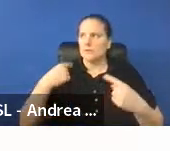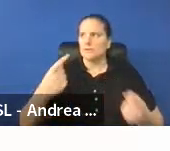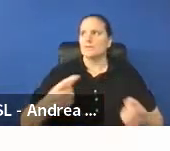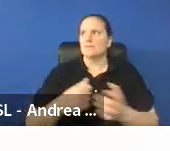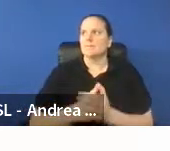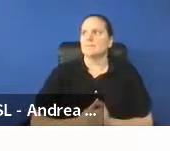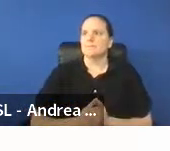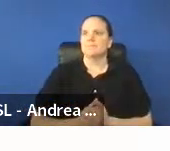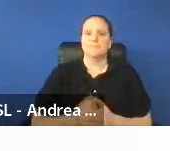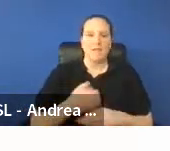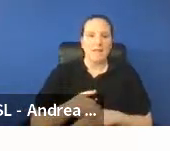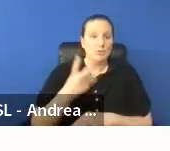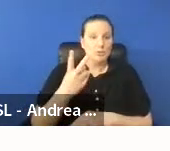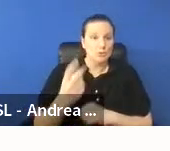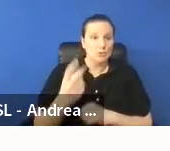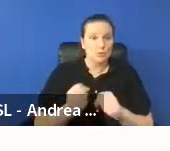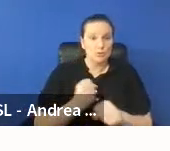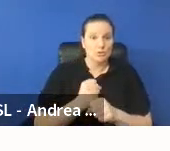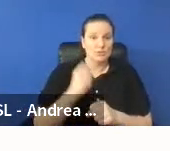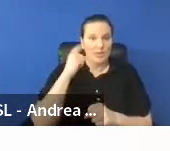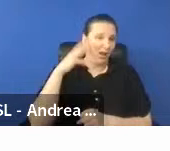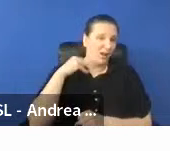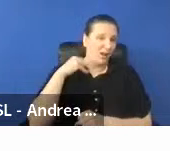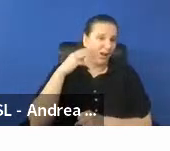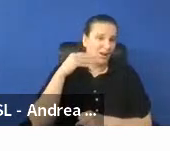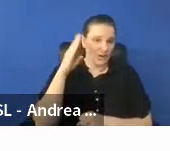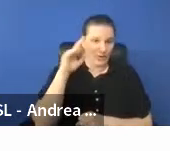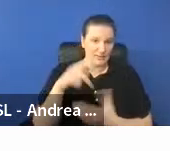After 2 years, you'd think we know this program.